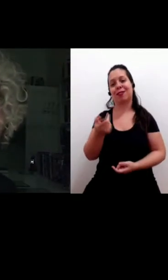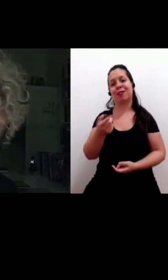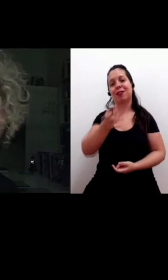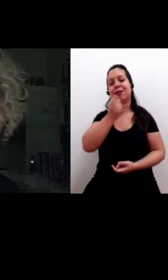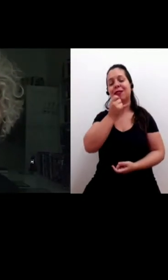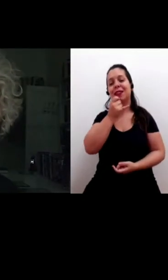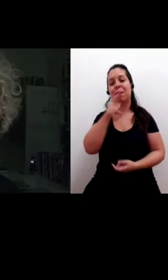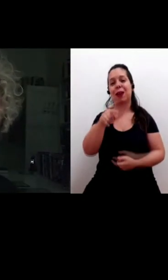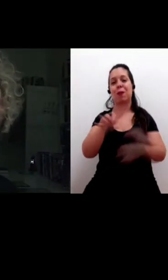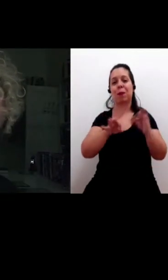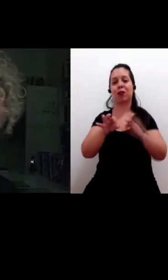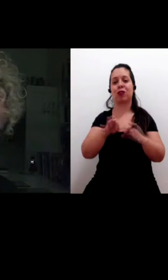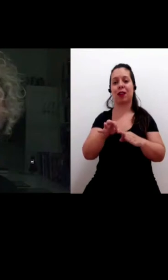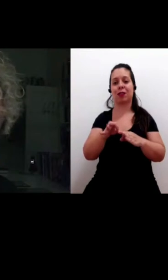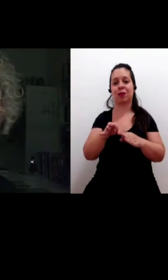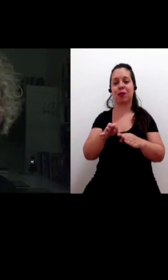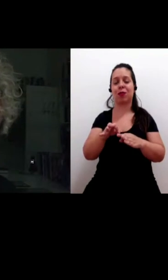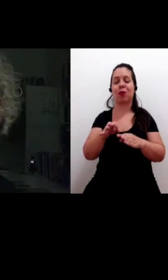Women Make Film.